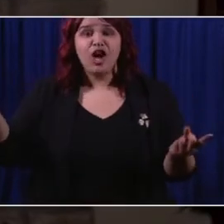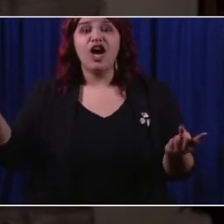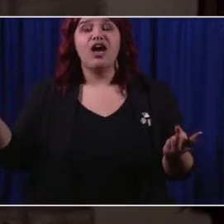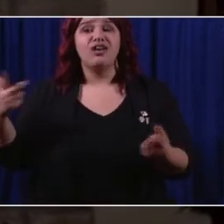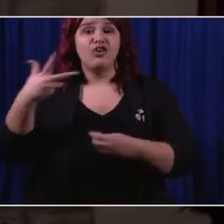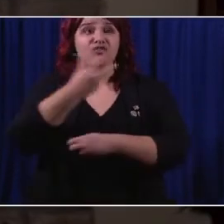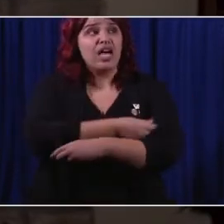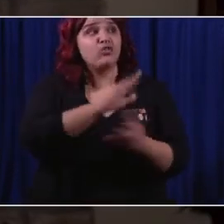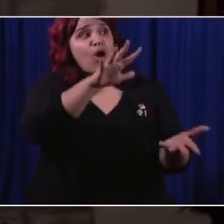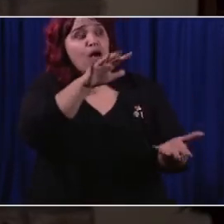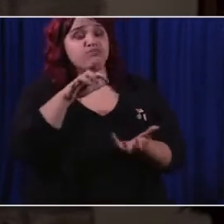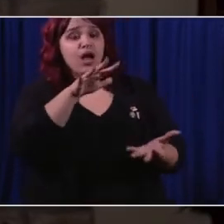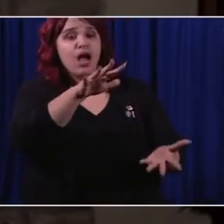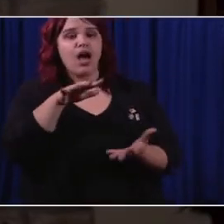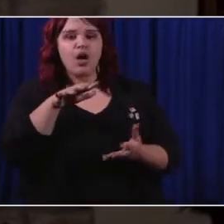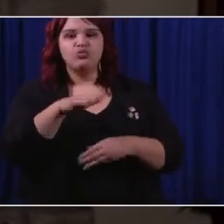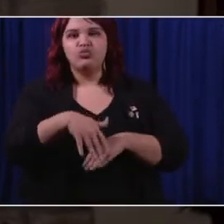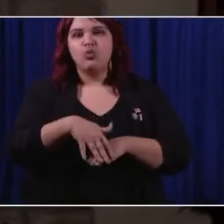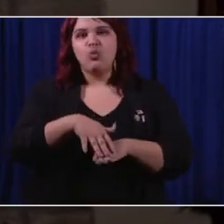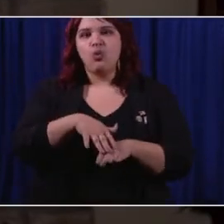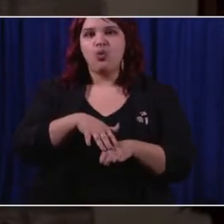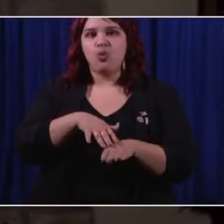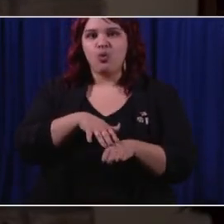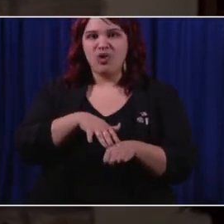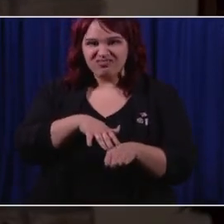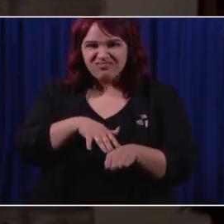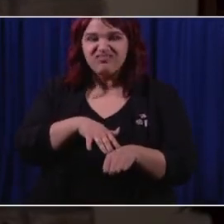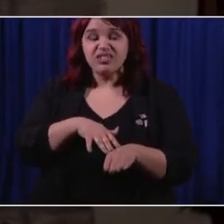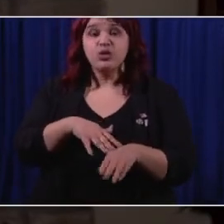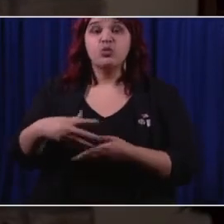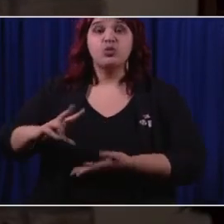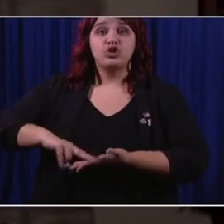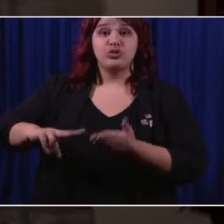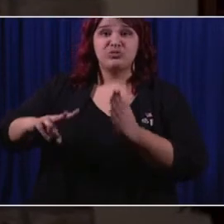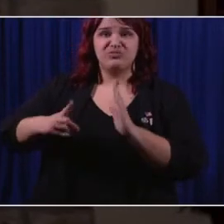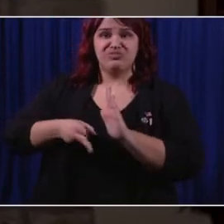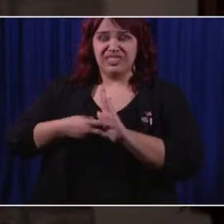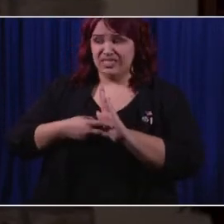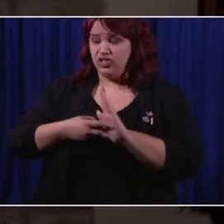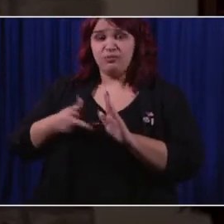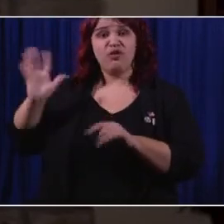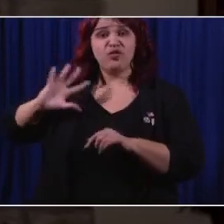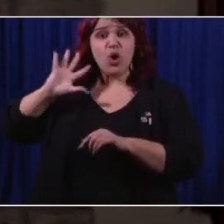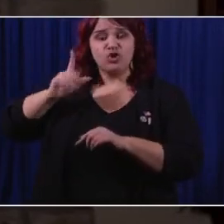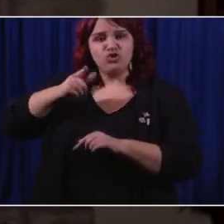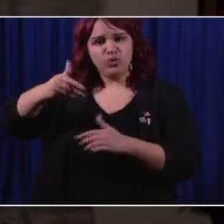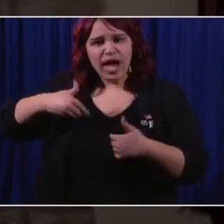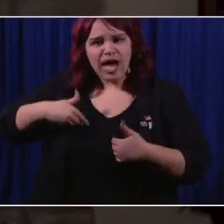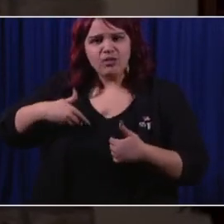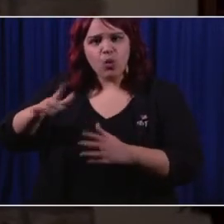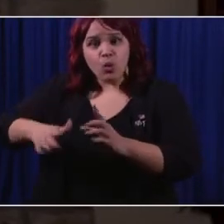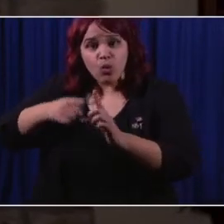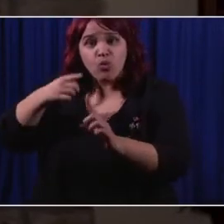affect that March 1st date that you've previously talked about in trying to get students back